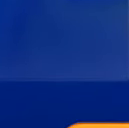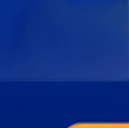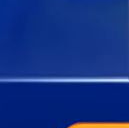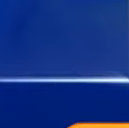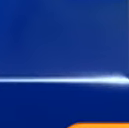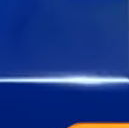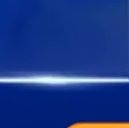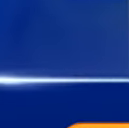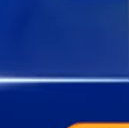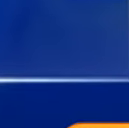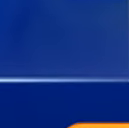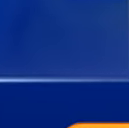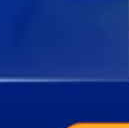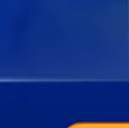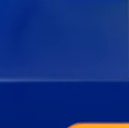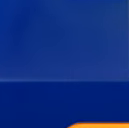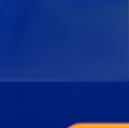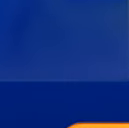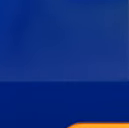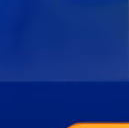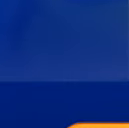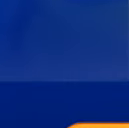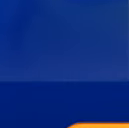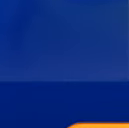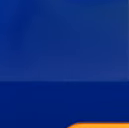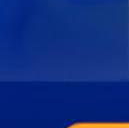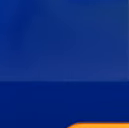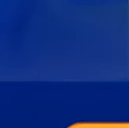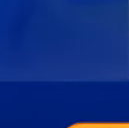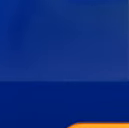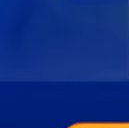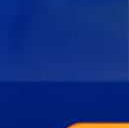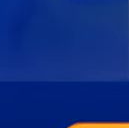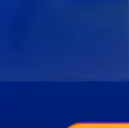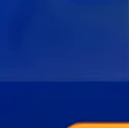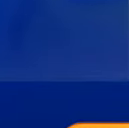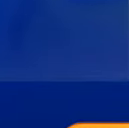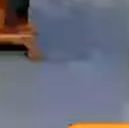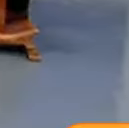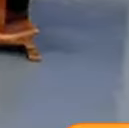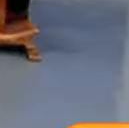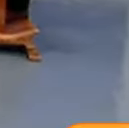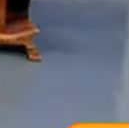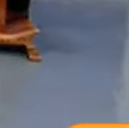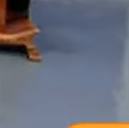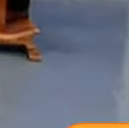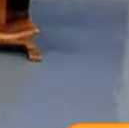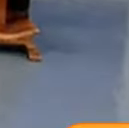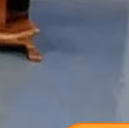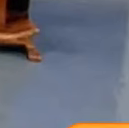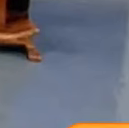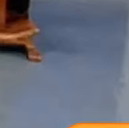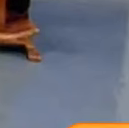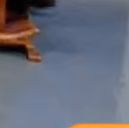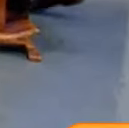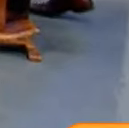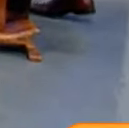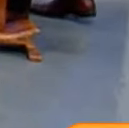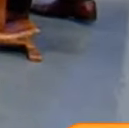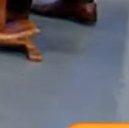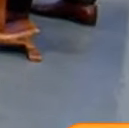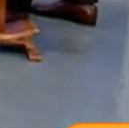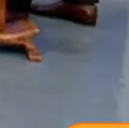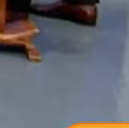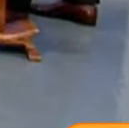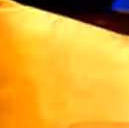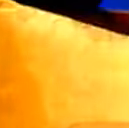learning institutions to give Kenya a wholesome higher learning revamp. I think you touched a bit on that. But I think it's a good question because